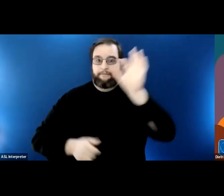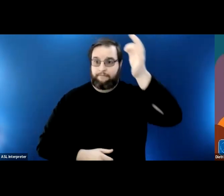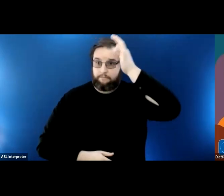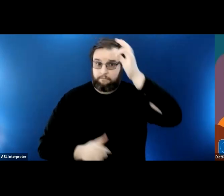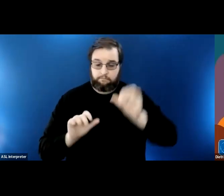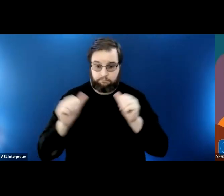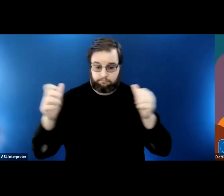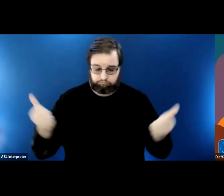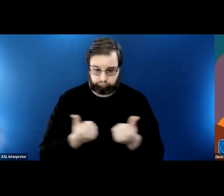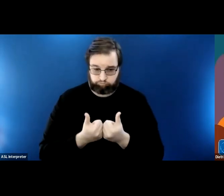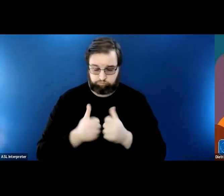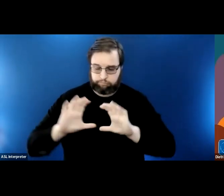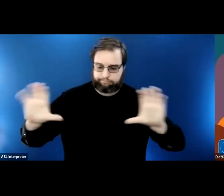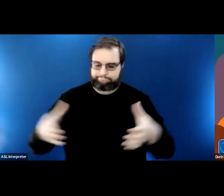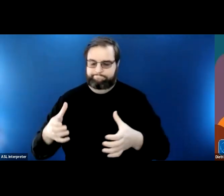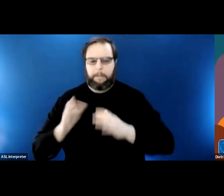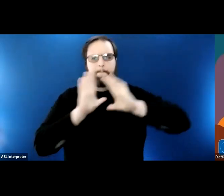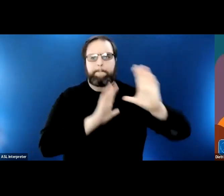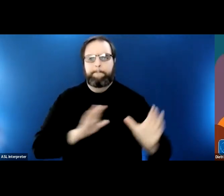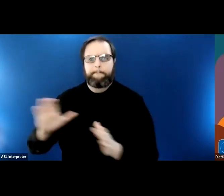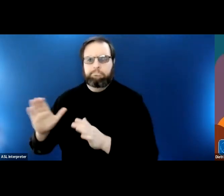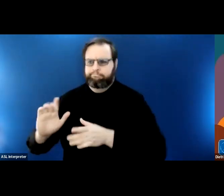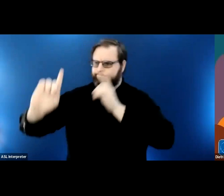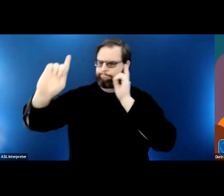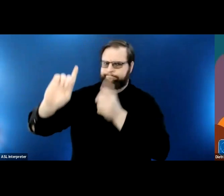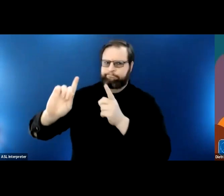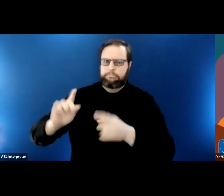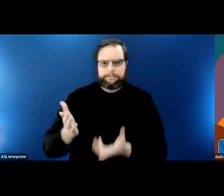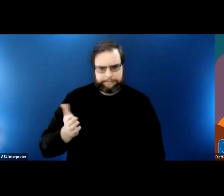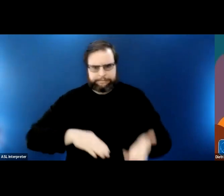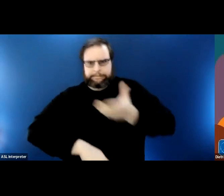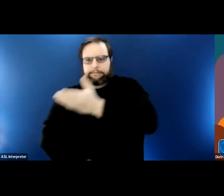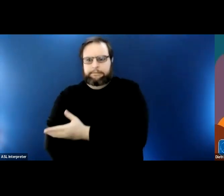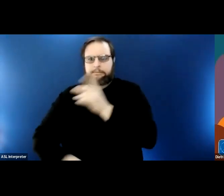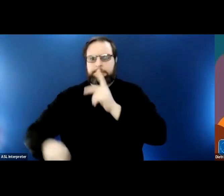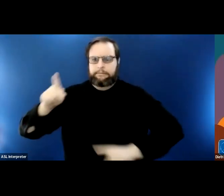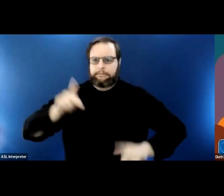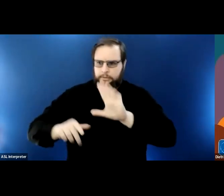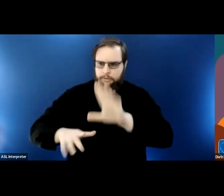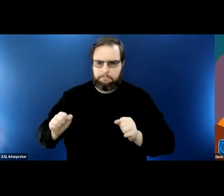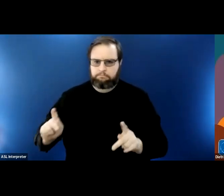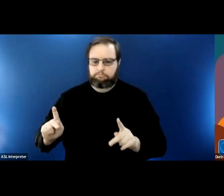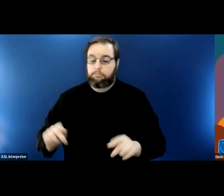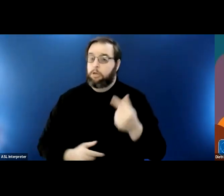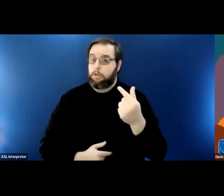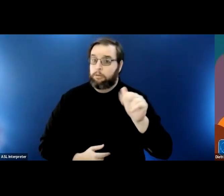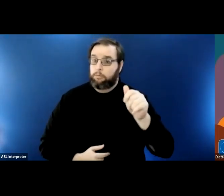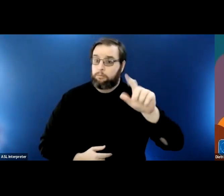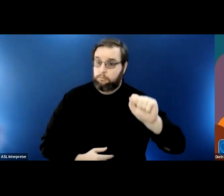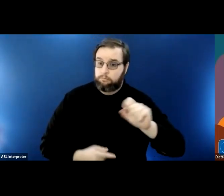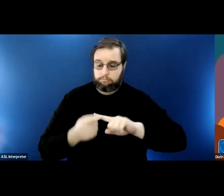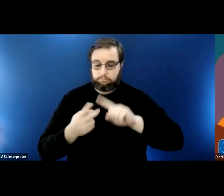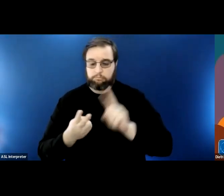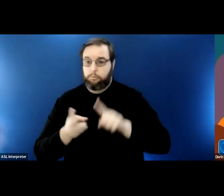plans outlining how you will increase opportunities for HBCUs in your grants, research, internships, and